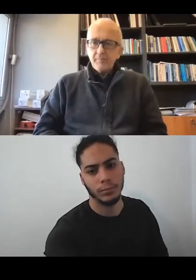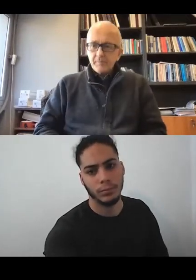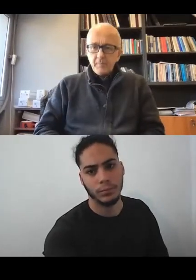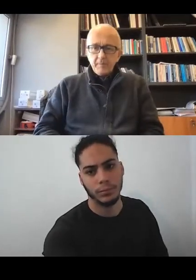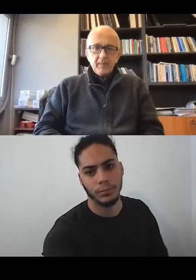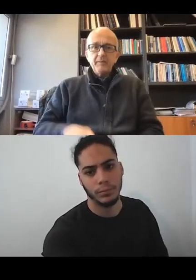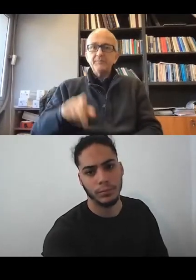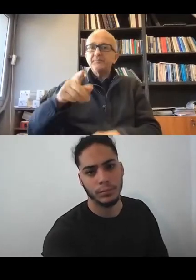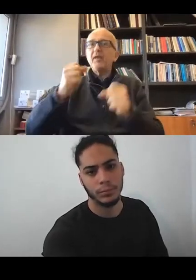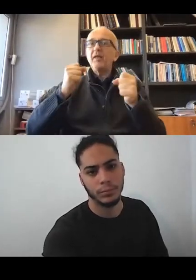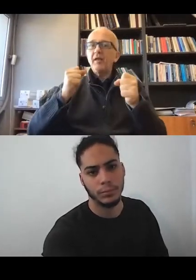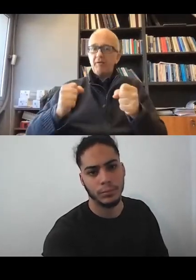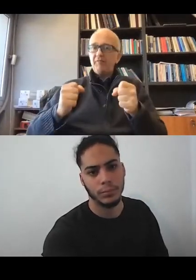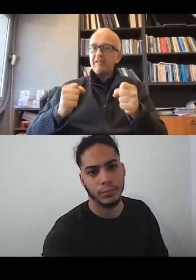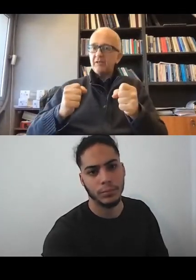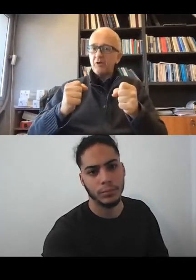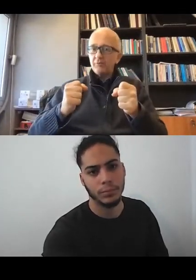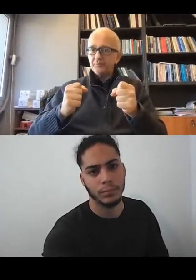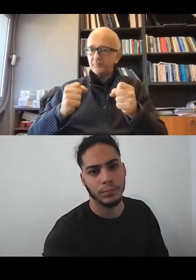The basic systems